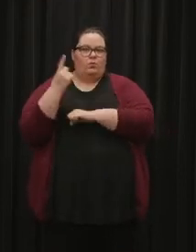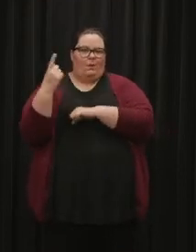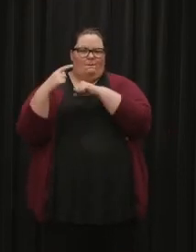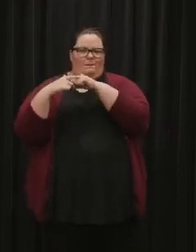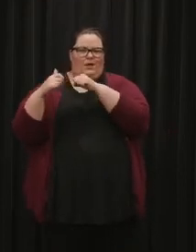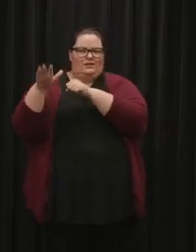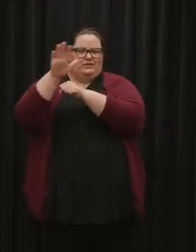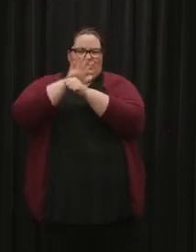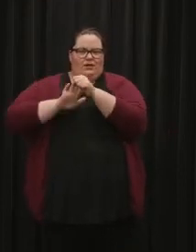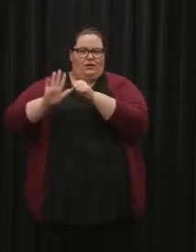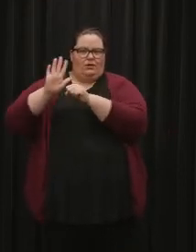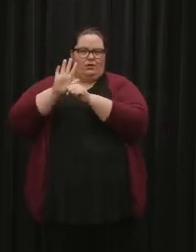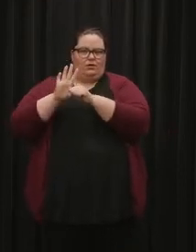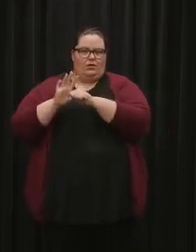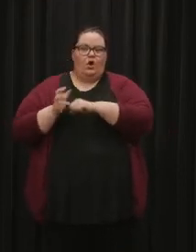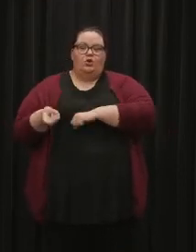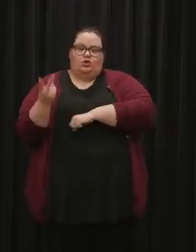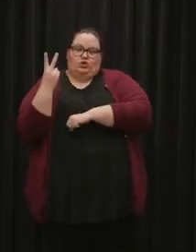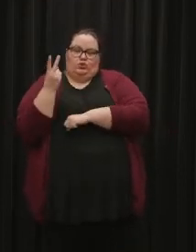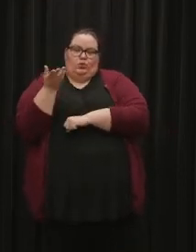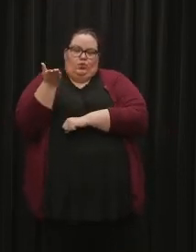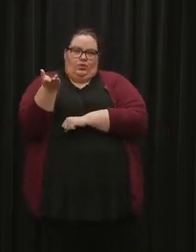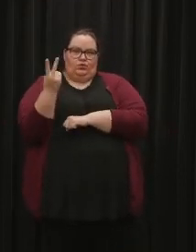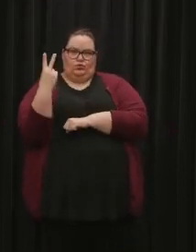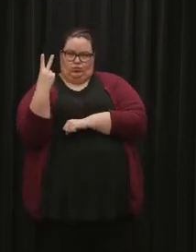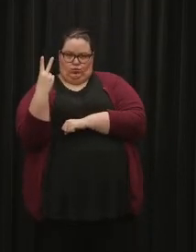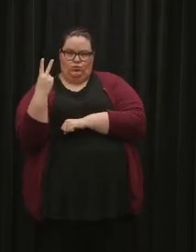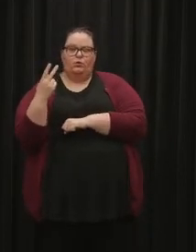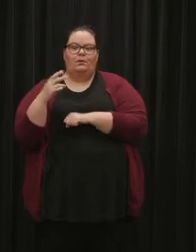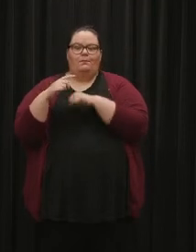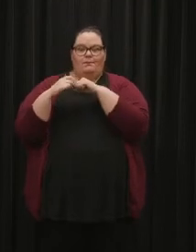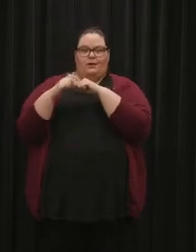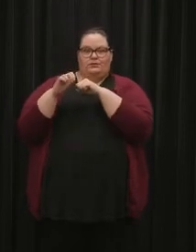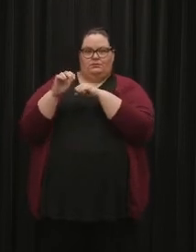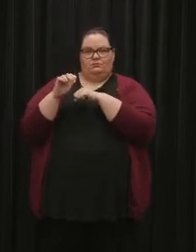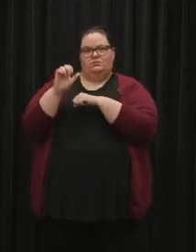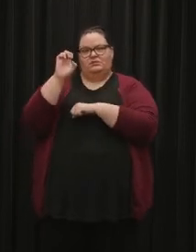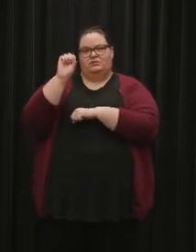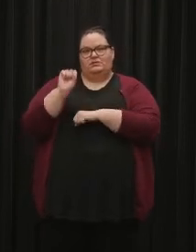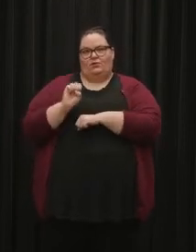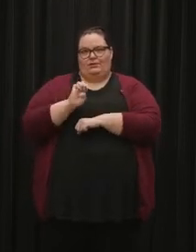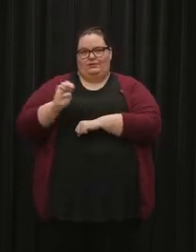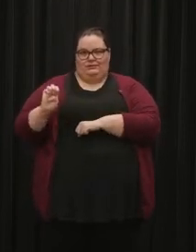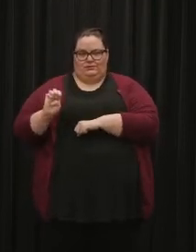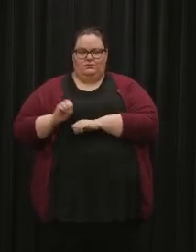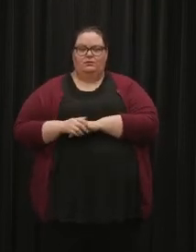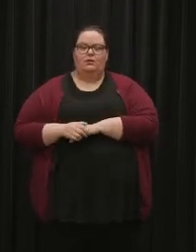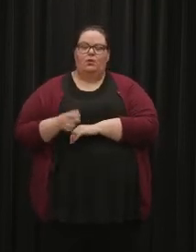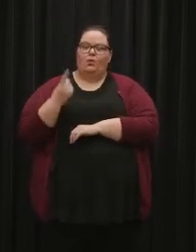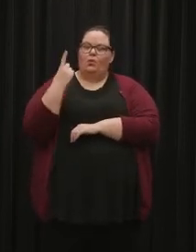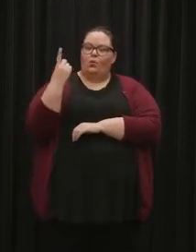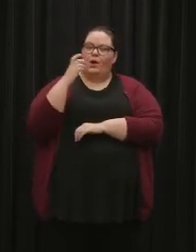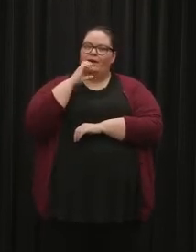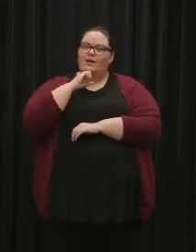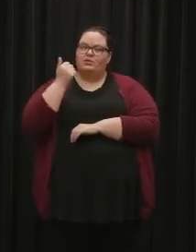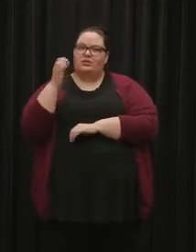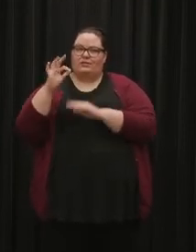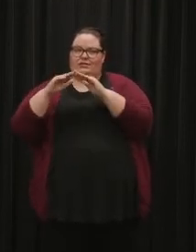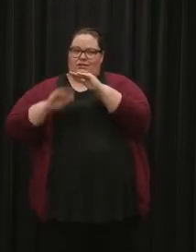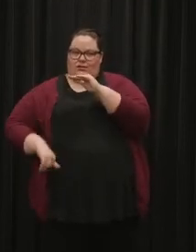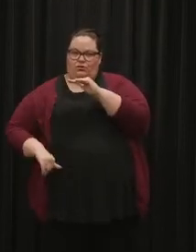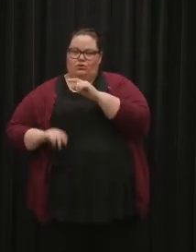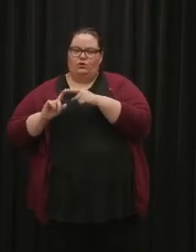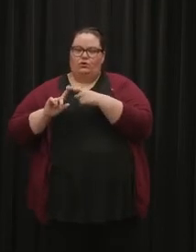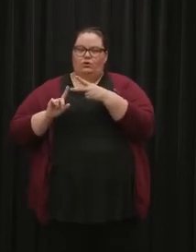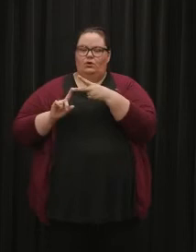is Moncton and, 2 new cases in Zone 1, which is the Moncton and Southeast New Brunswick area, 1 individual under the age of